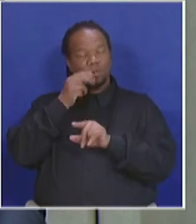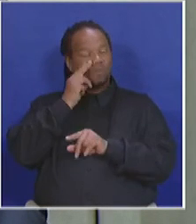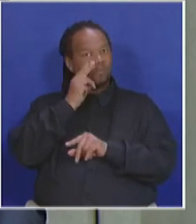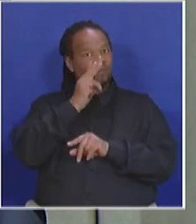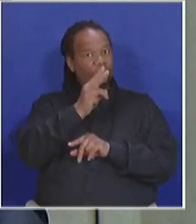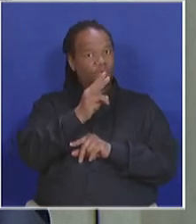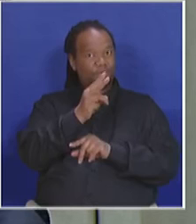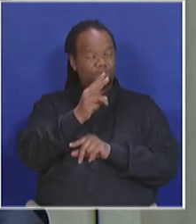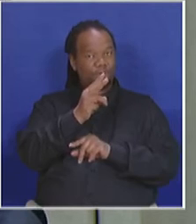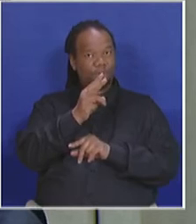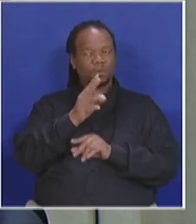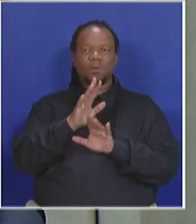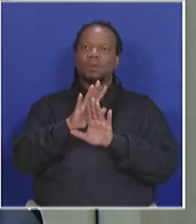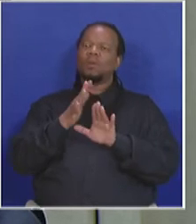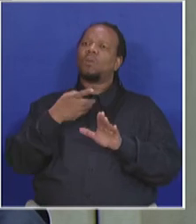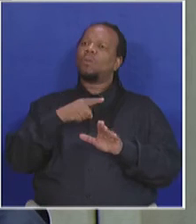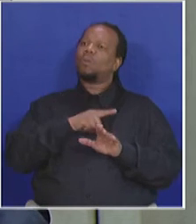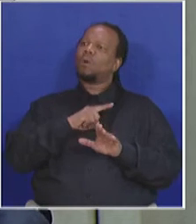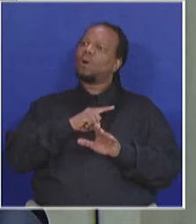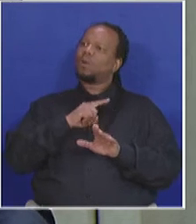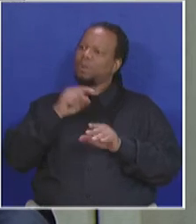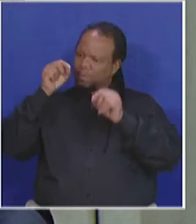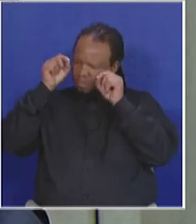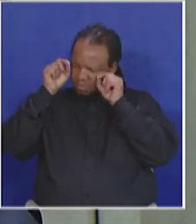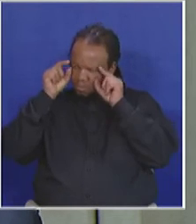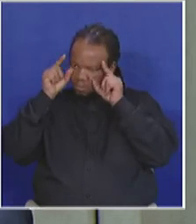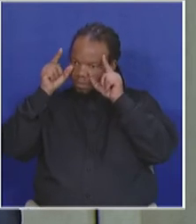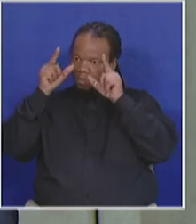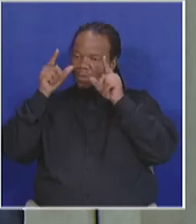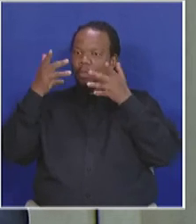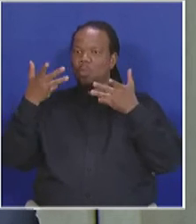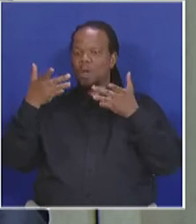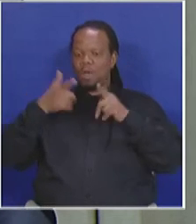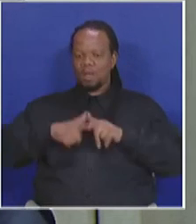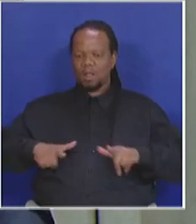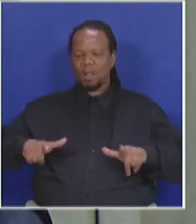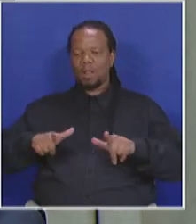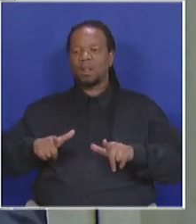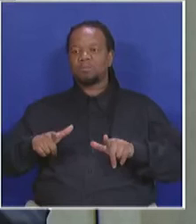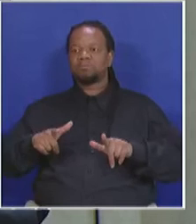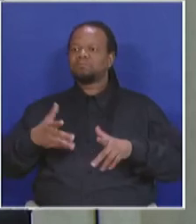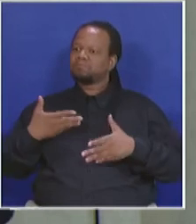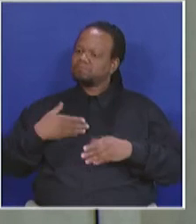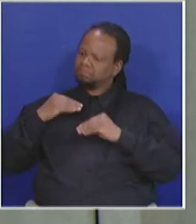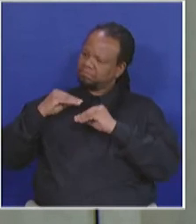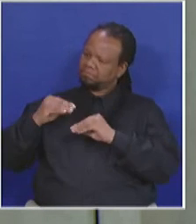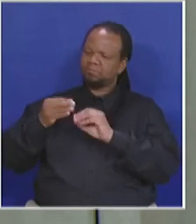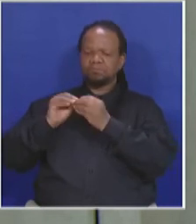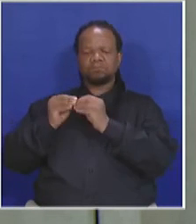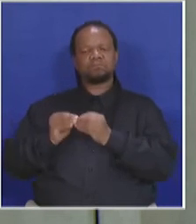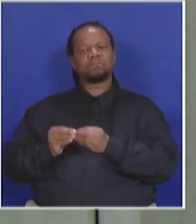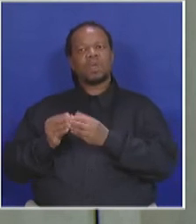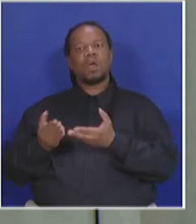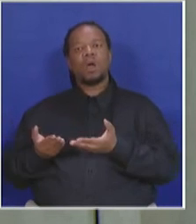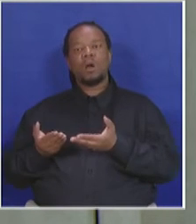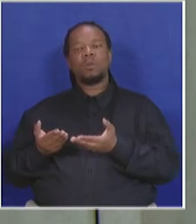build greater consciousness at local level on the importance of fixing broken infrastructure and, more importantly, maintaining them